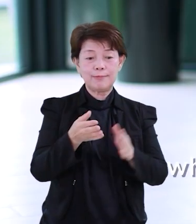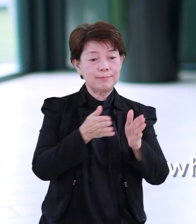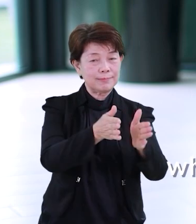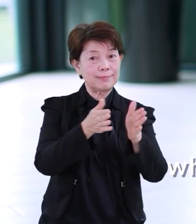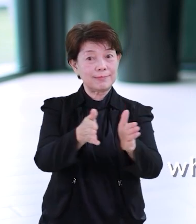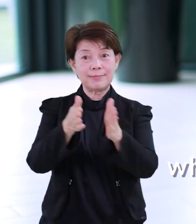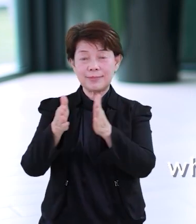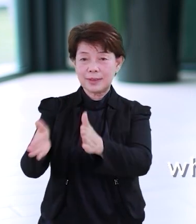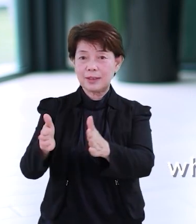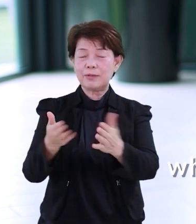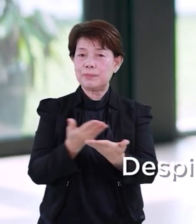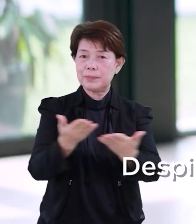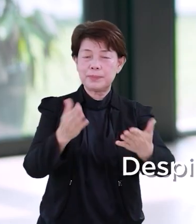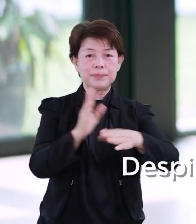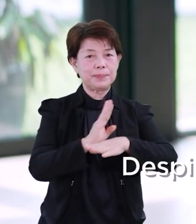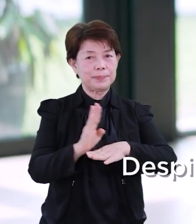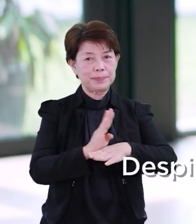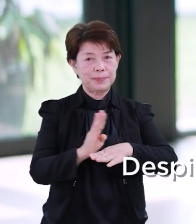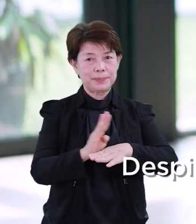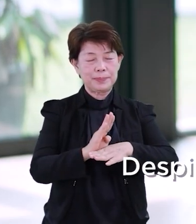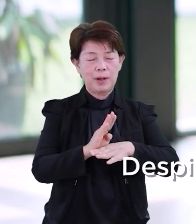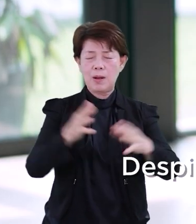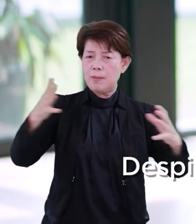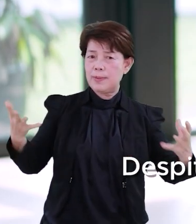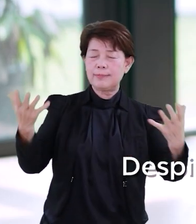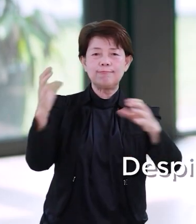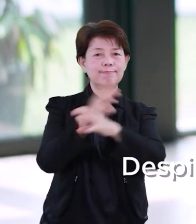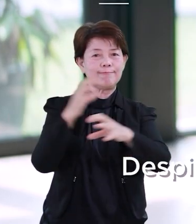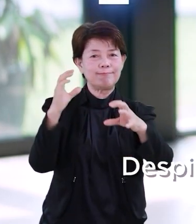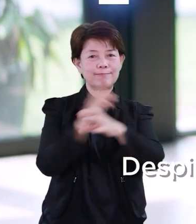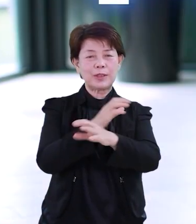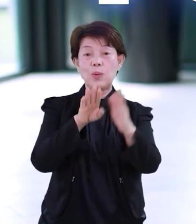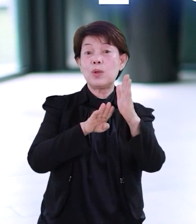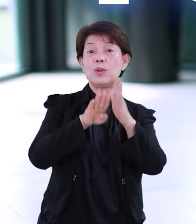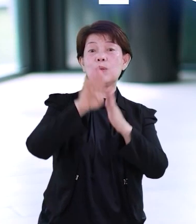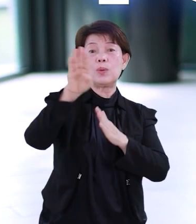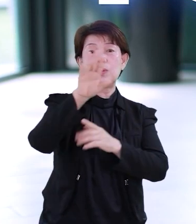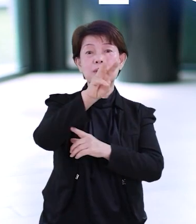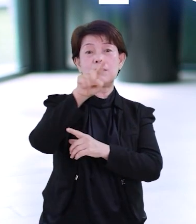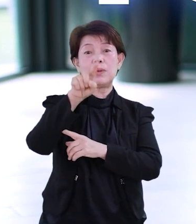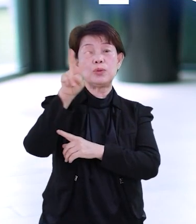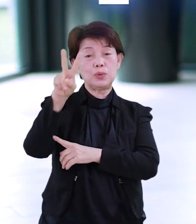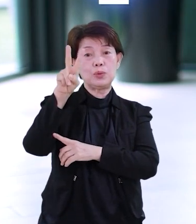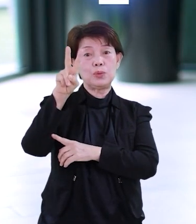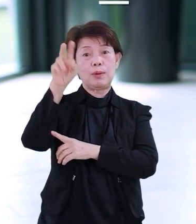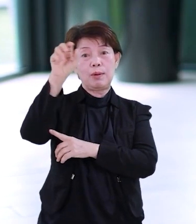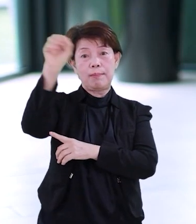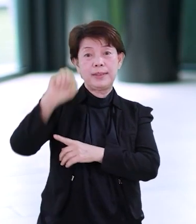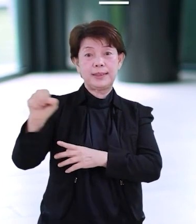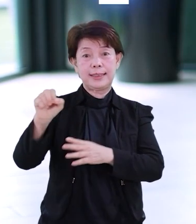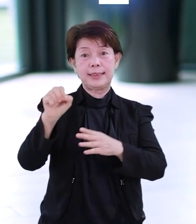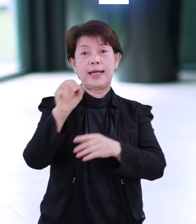the pipeline for us to deliver on. Despite the macro challenges in some of the markets, we grew by around 6.2% on